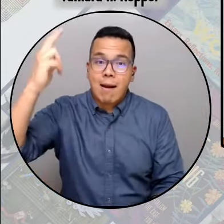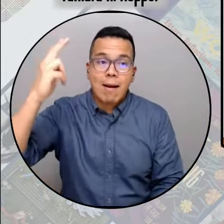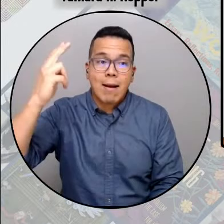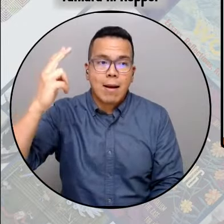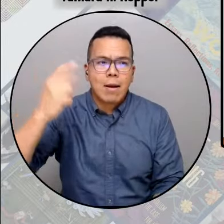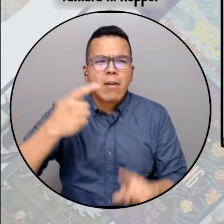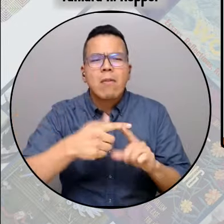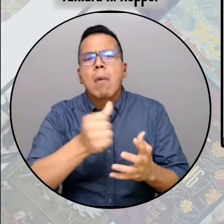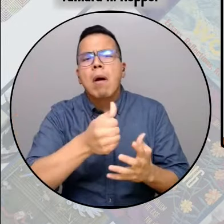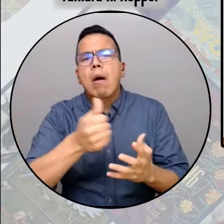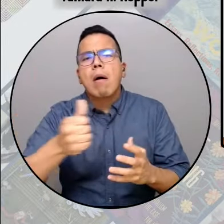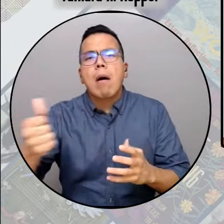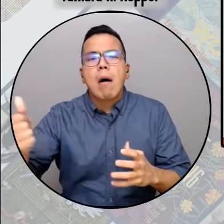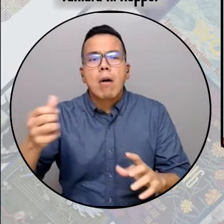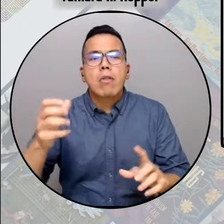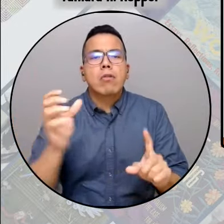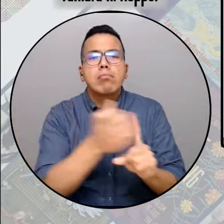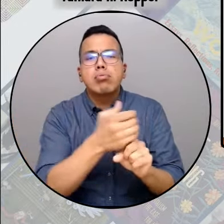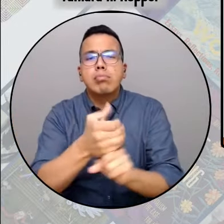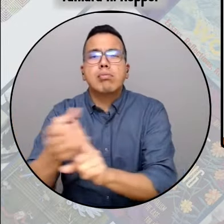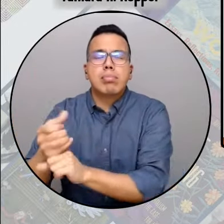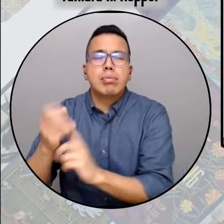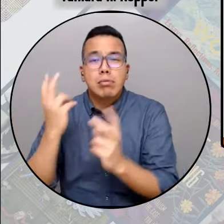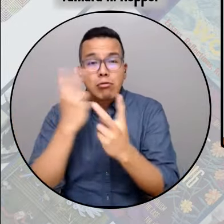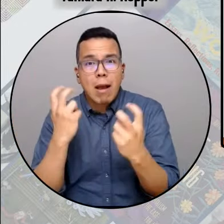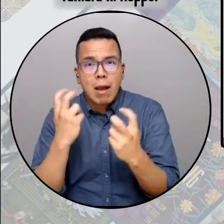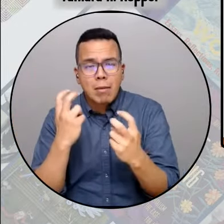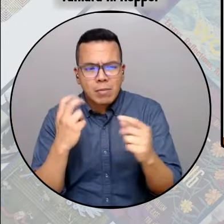of these so-called crimes.